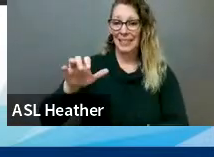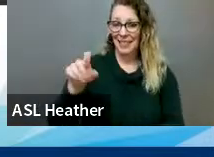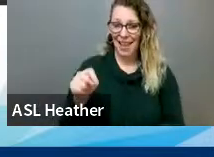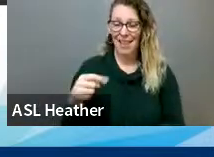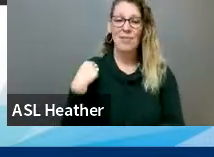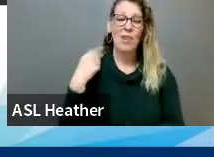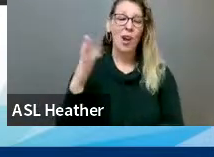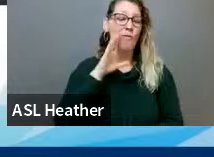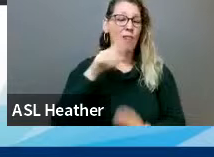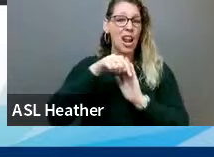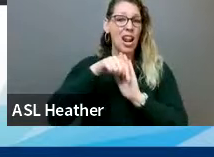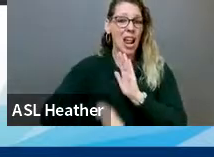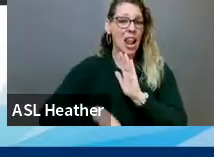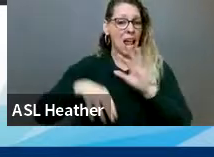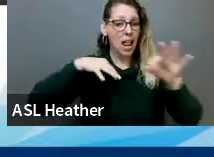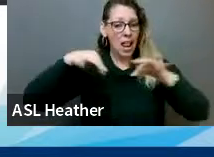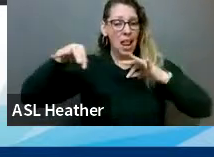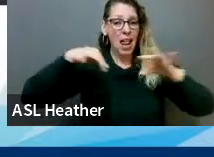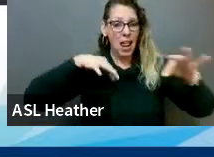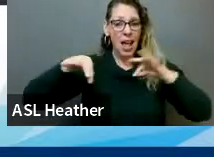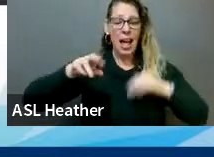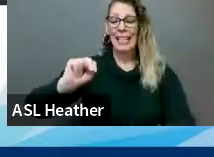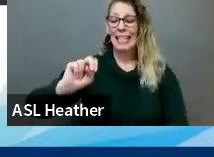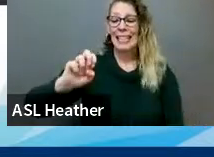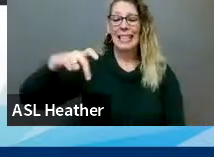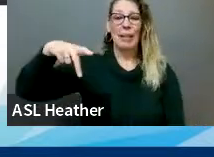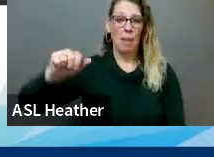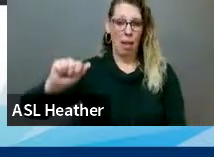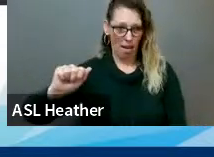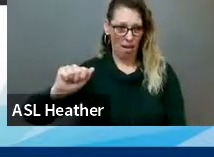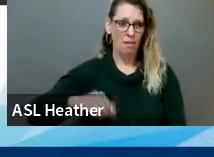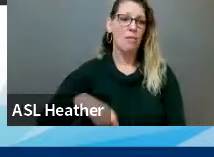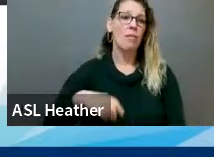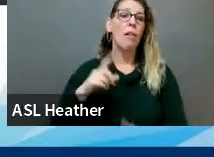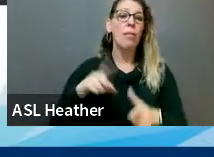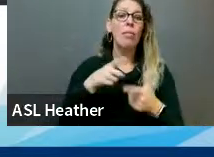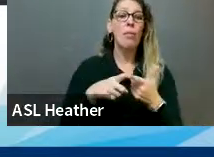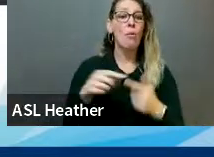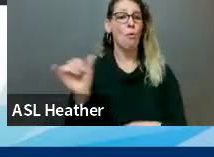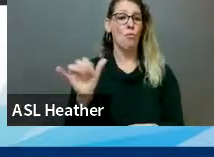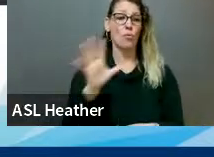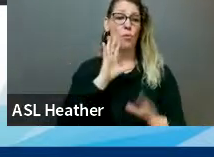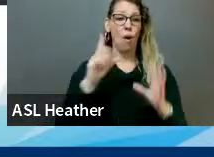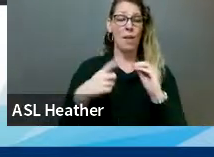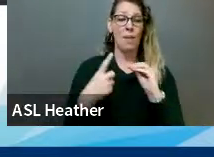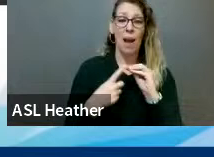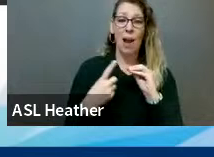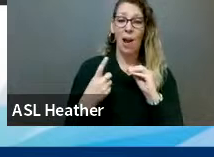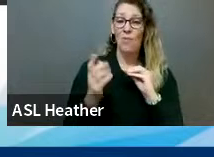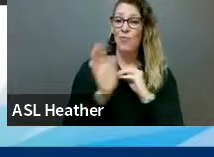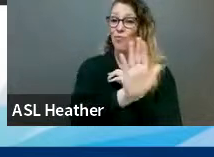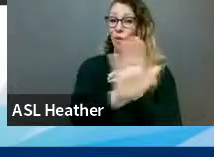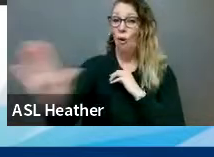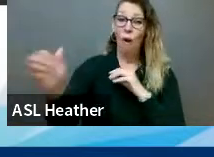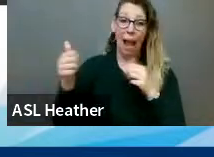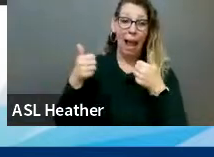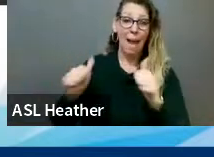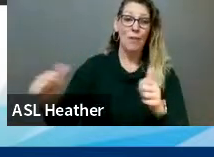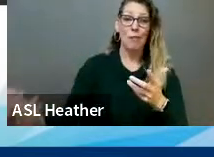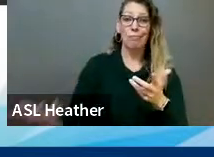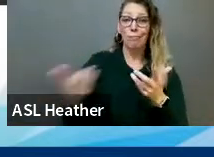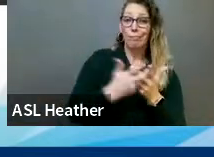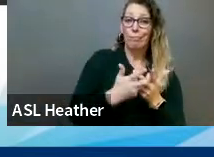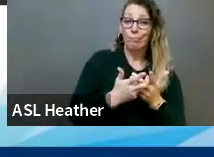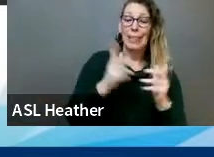a pretty deep dive into NEPA and then also talk a little bit about how your efforts fit with our